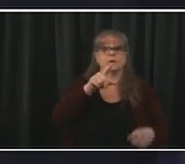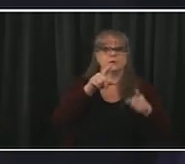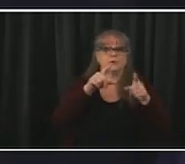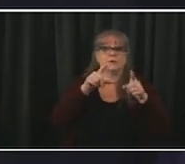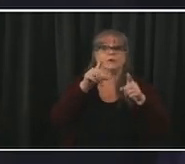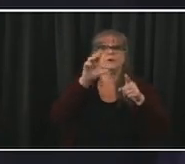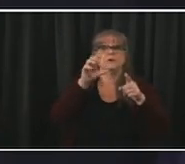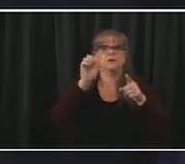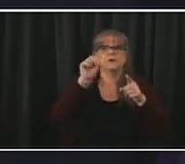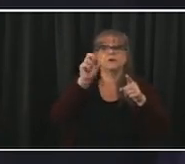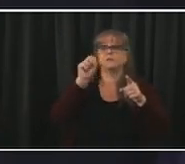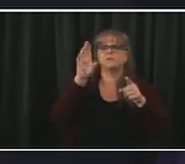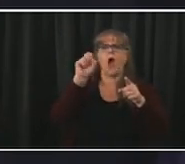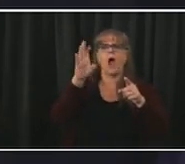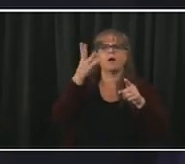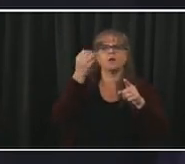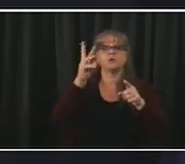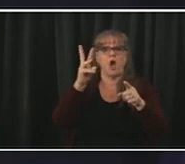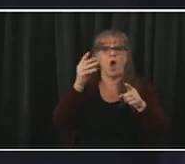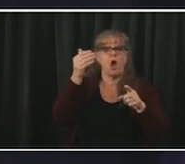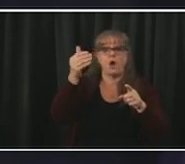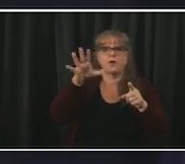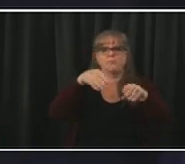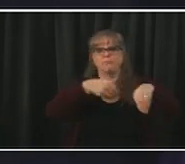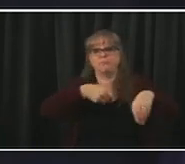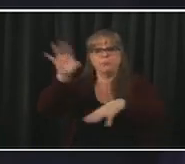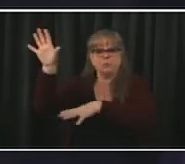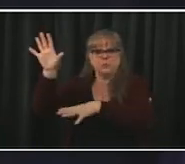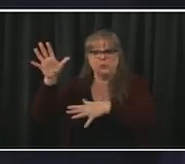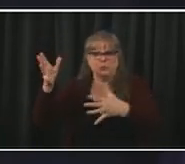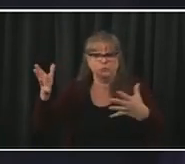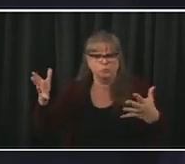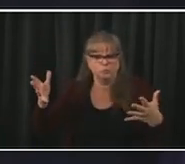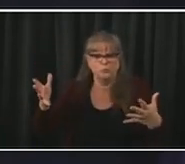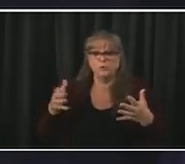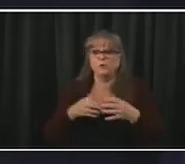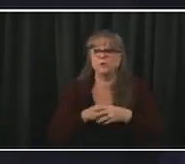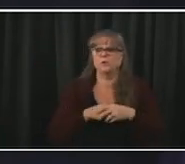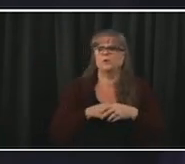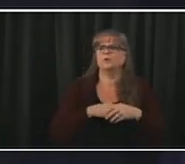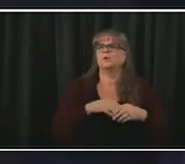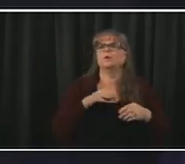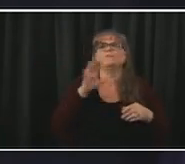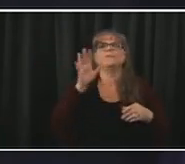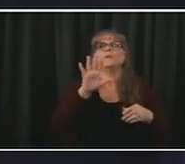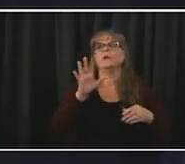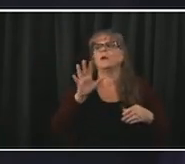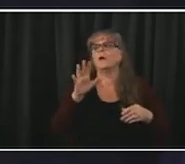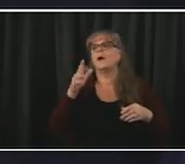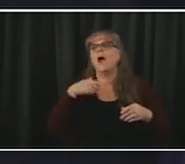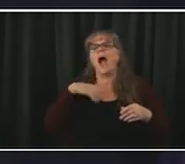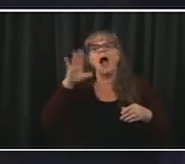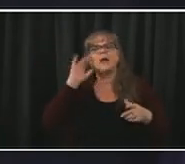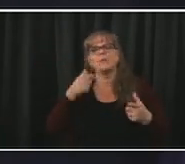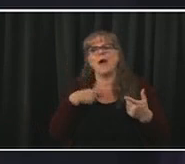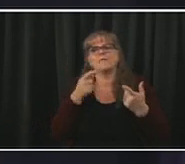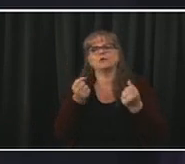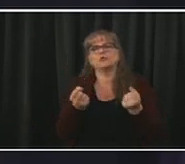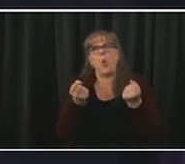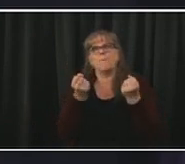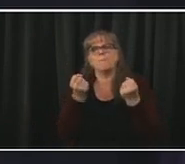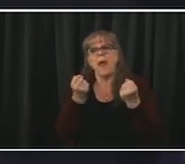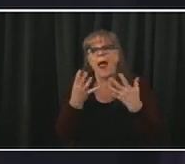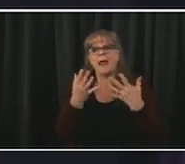these proclamations. People feel we do Colorado Ag Week, and we'd love to have a Colorado